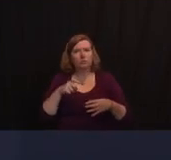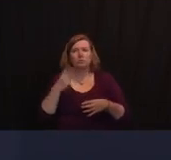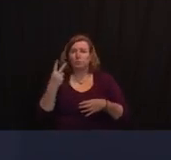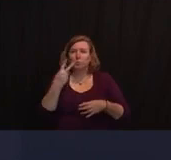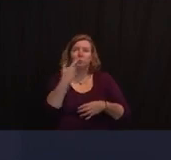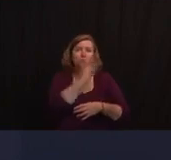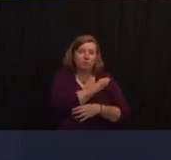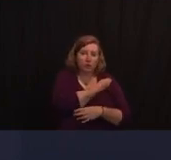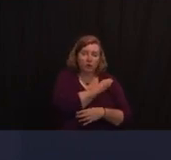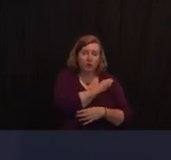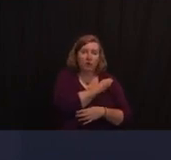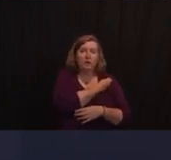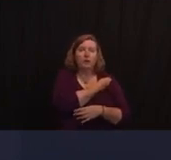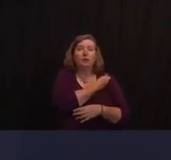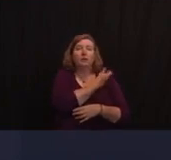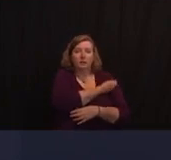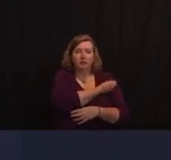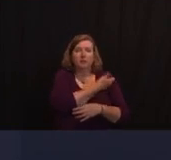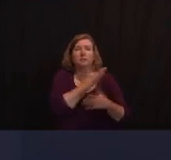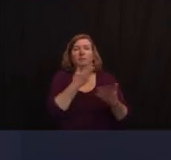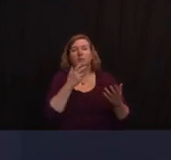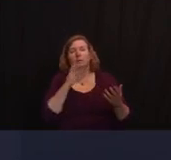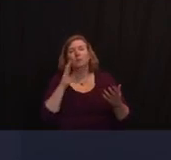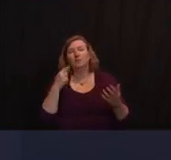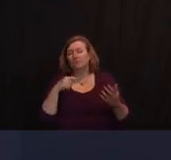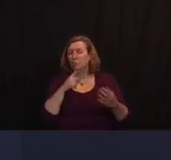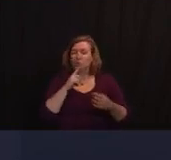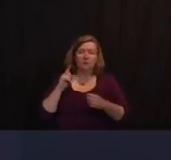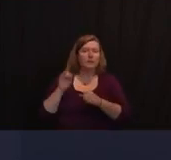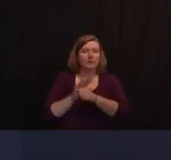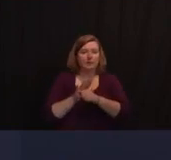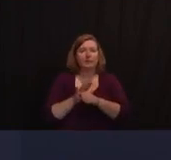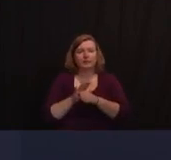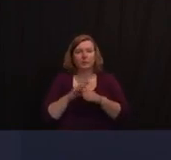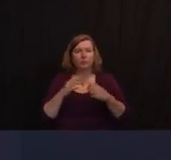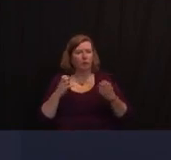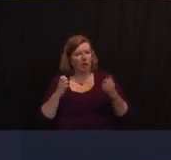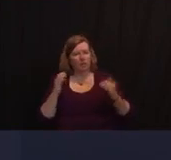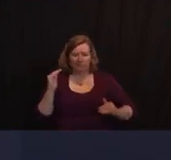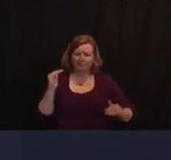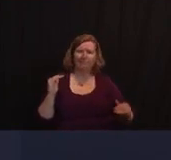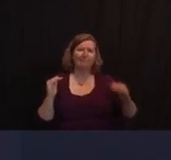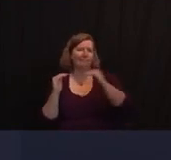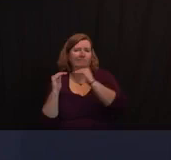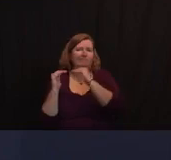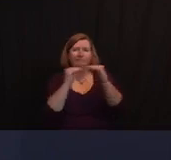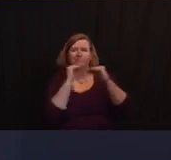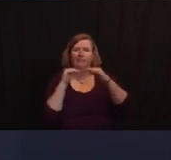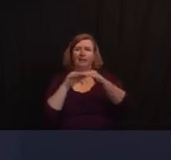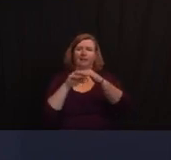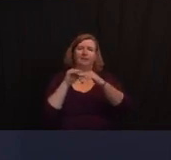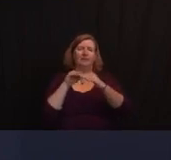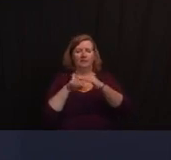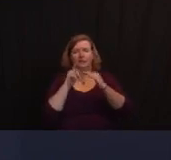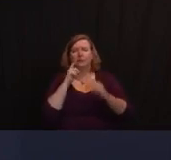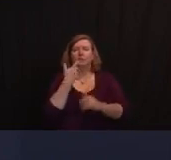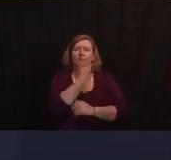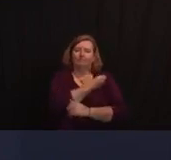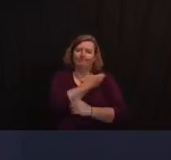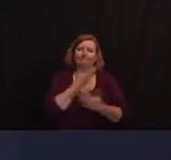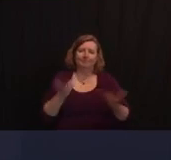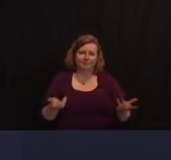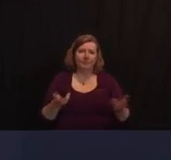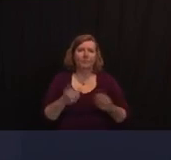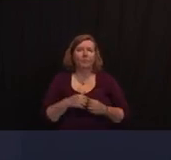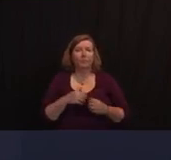we will work to do so because we are committed to an equitable access to this vaccine. As